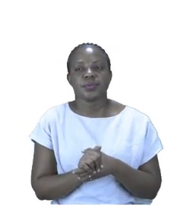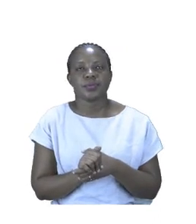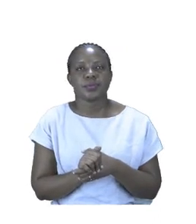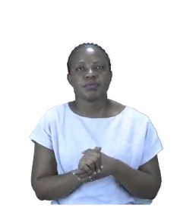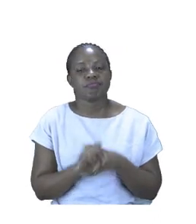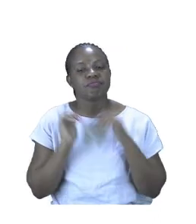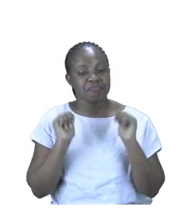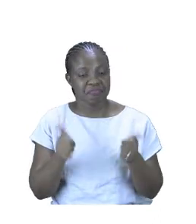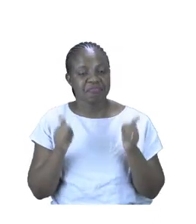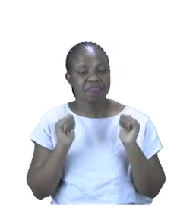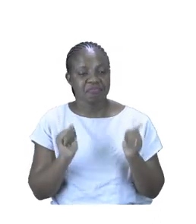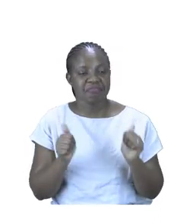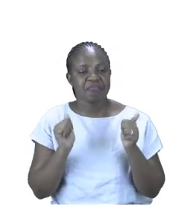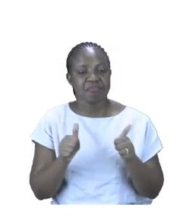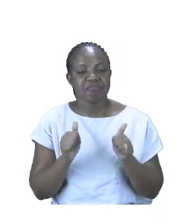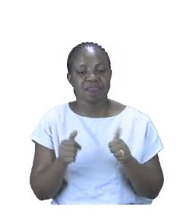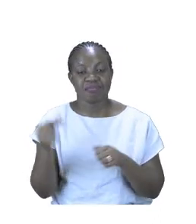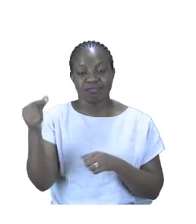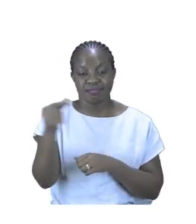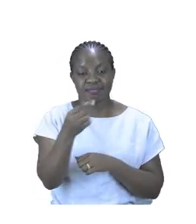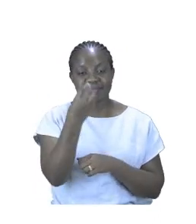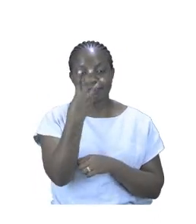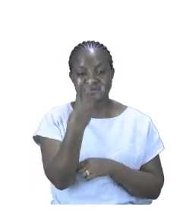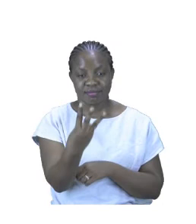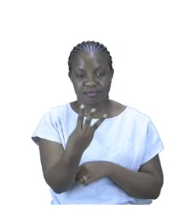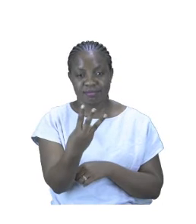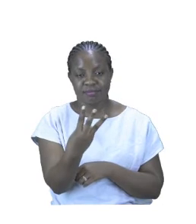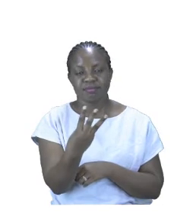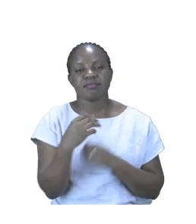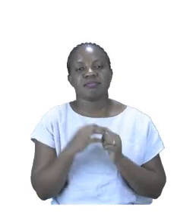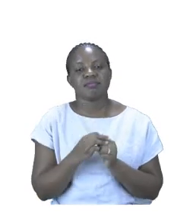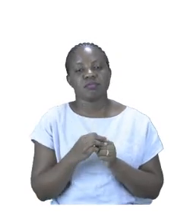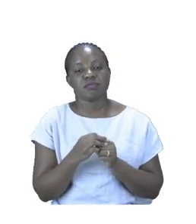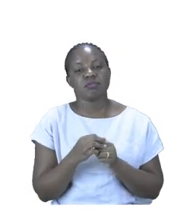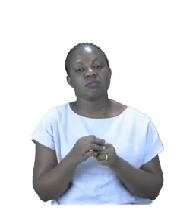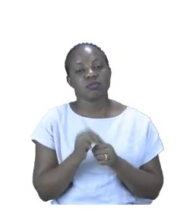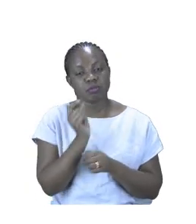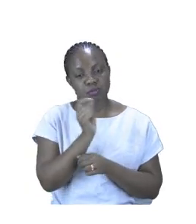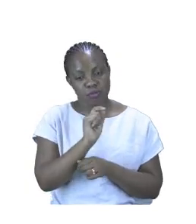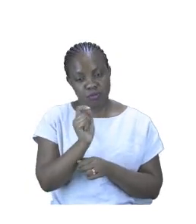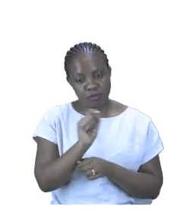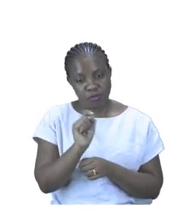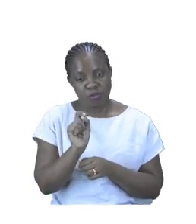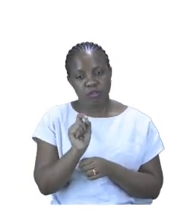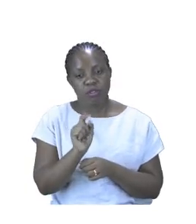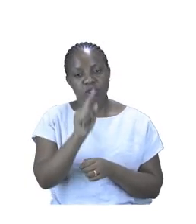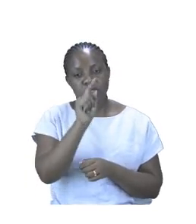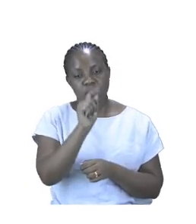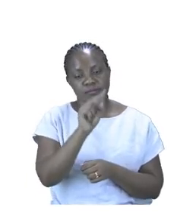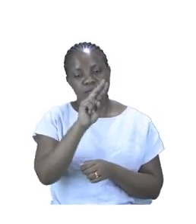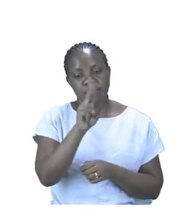Well done, grade 3s. We use the. Let me explain why the